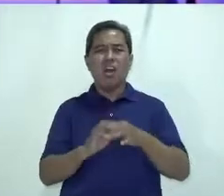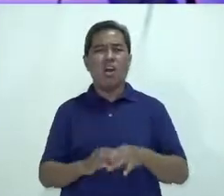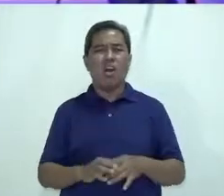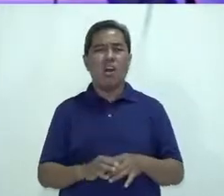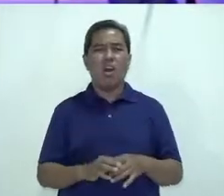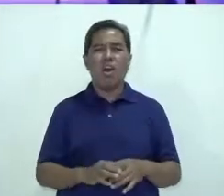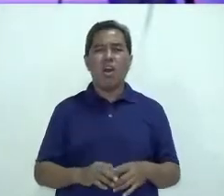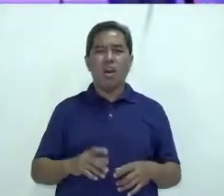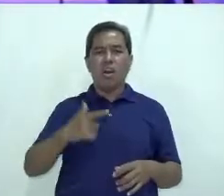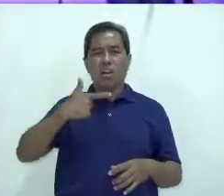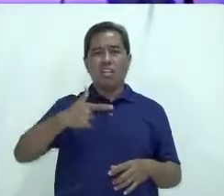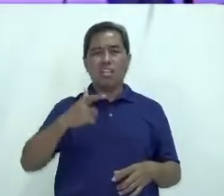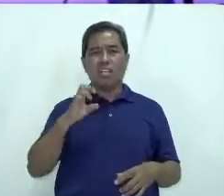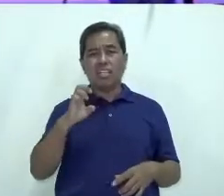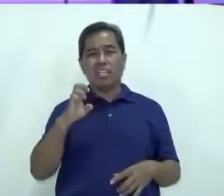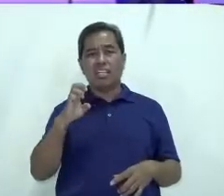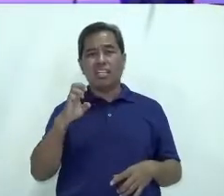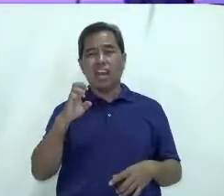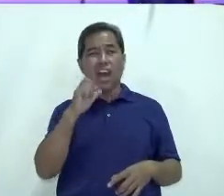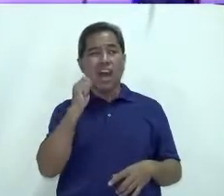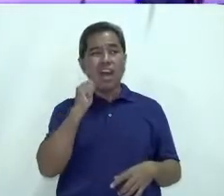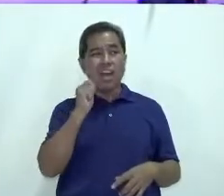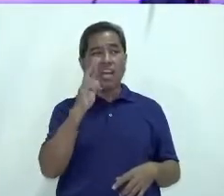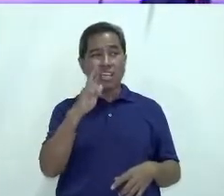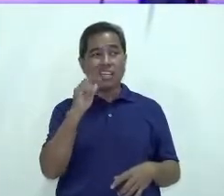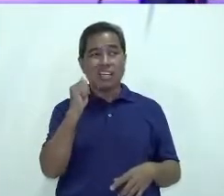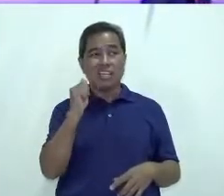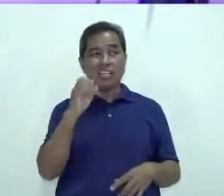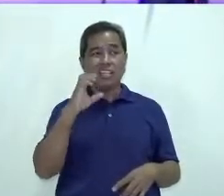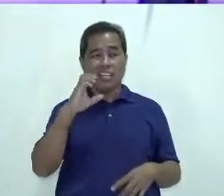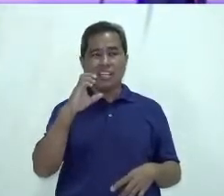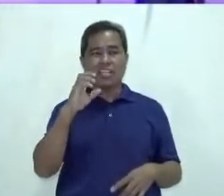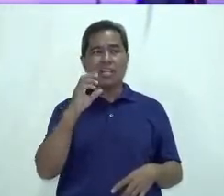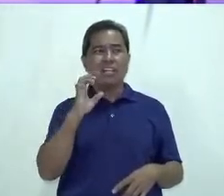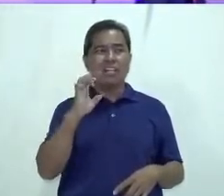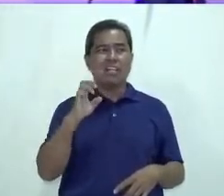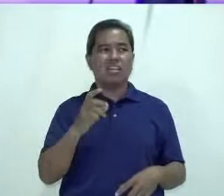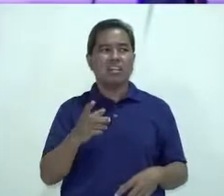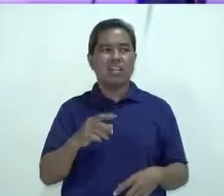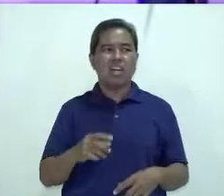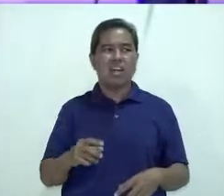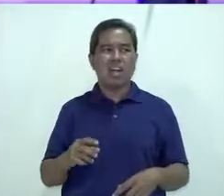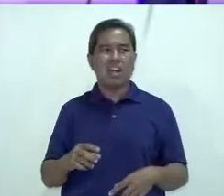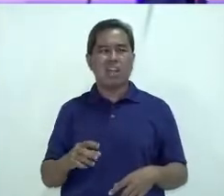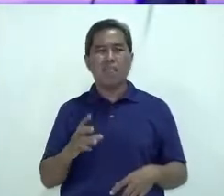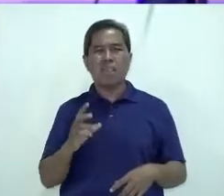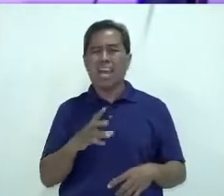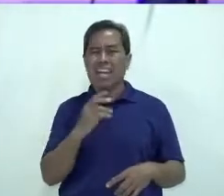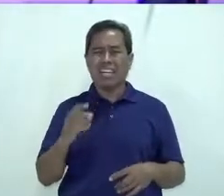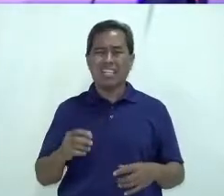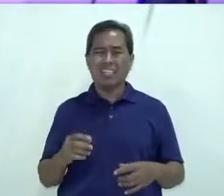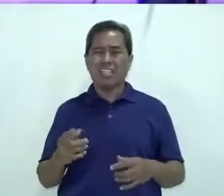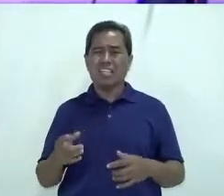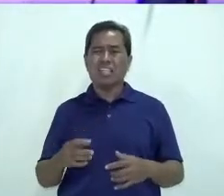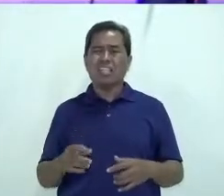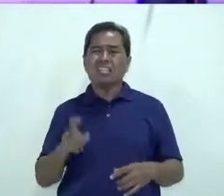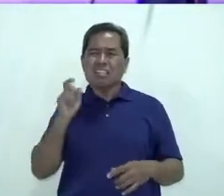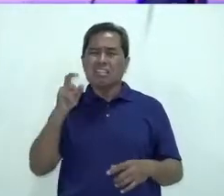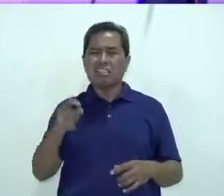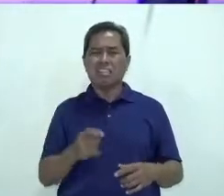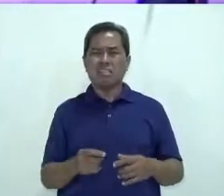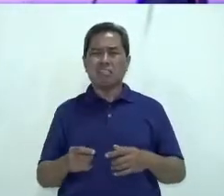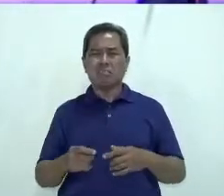praying for her because she will undergo a blood transfusion. It's hard because there's a lot of